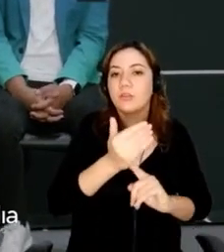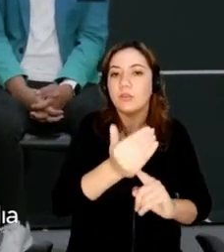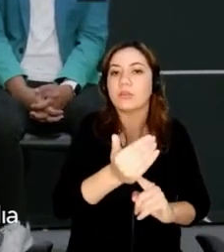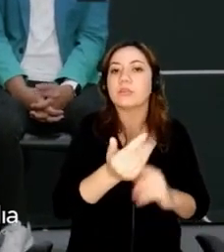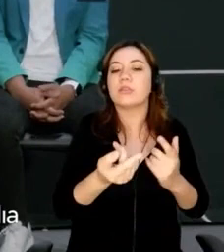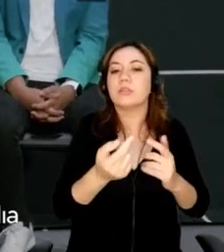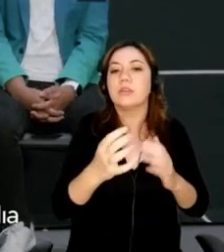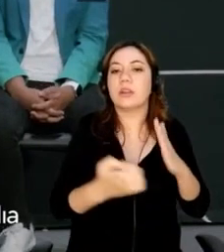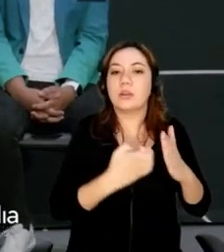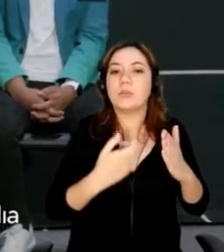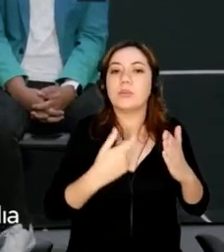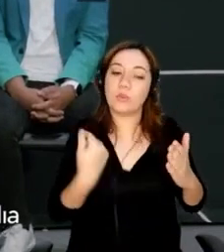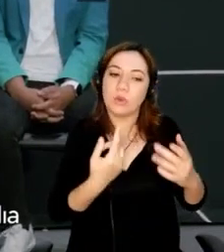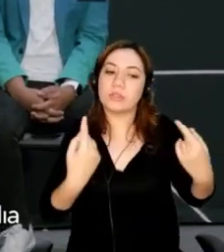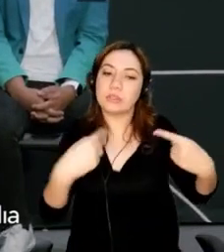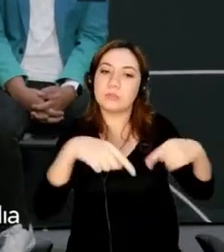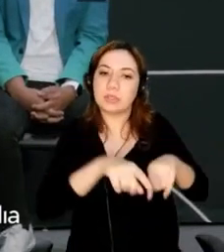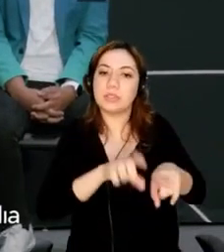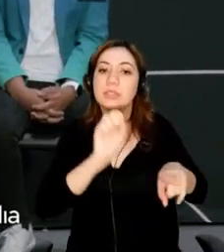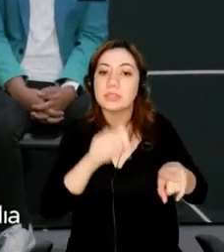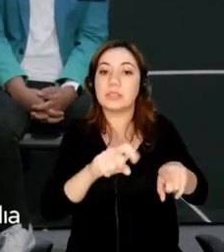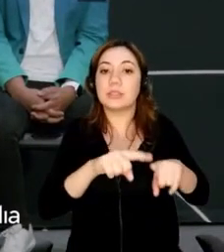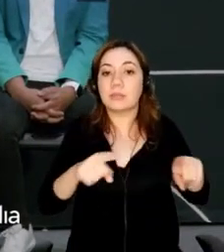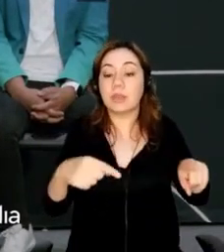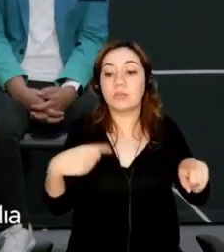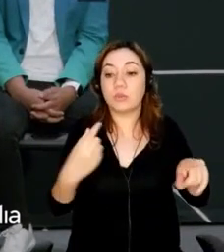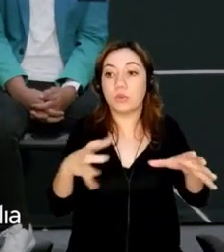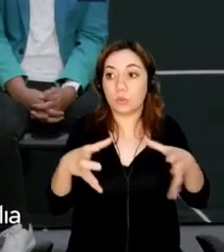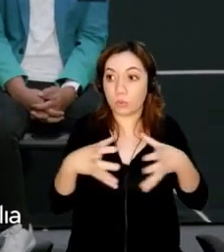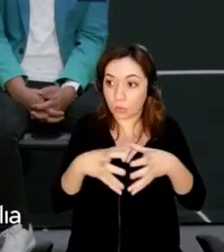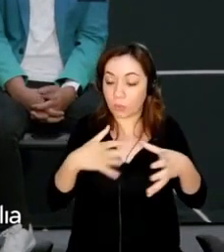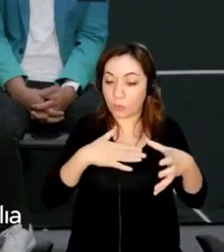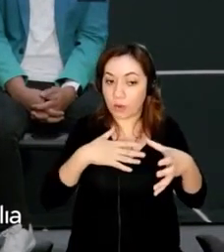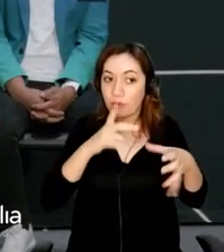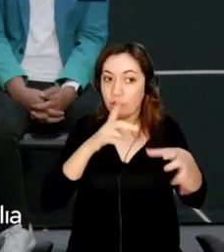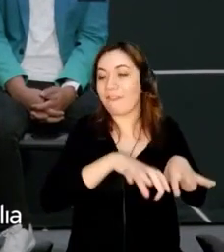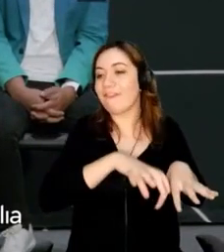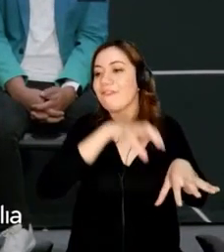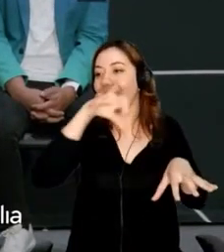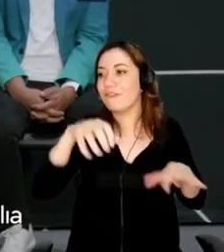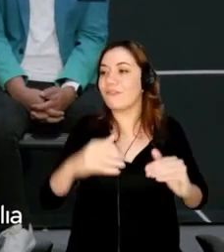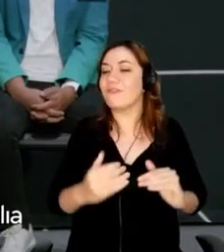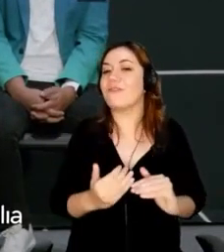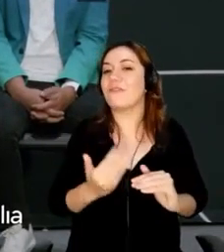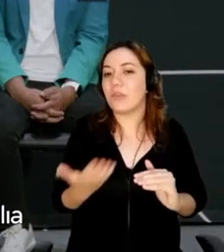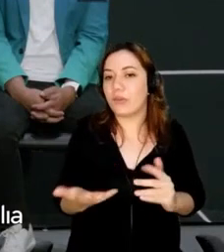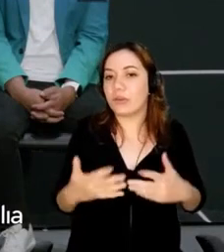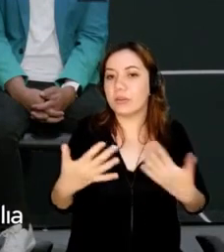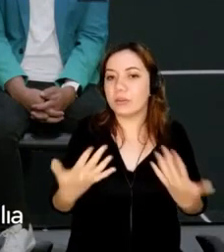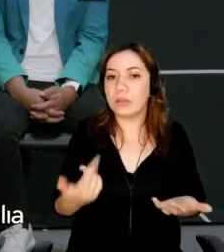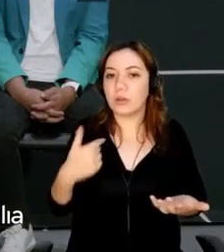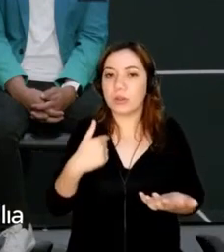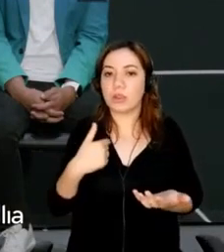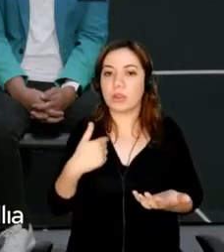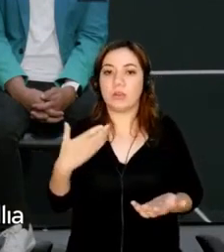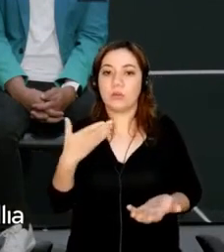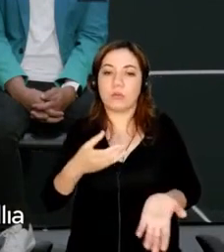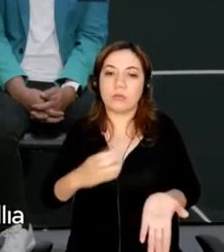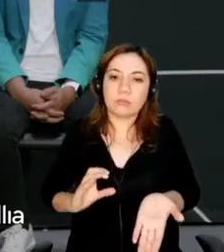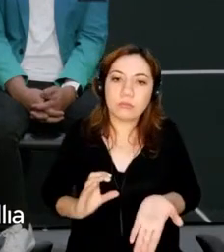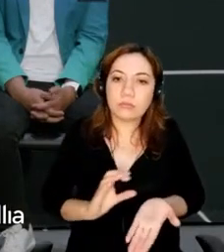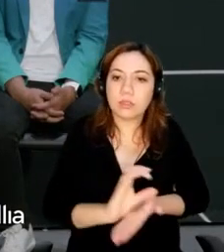sits outside of technology. So I feel like me coming by funding is a little bit harder than our technology